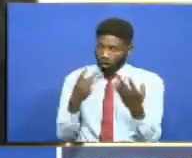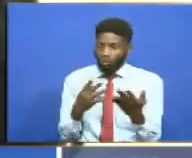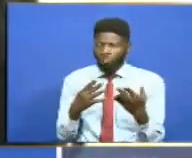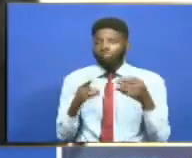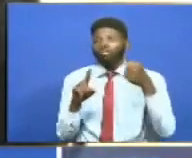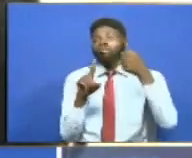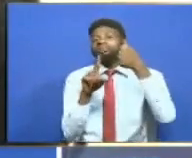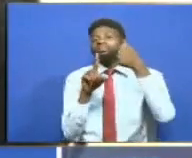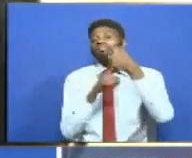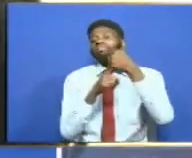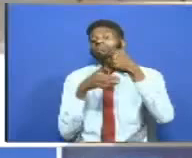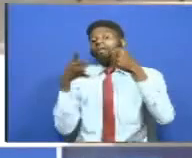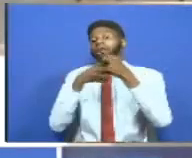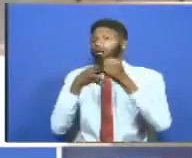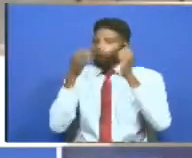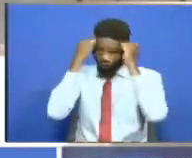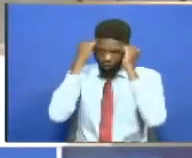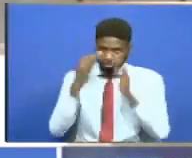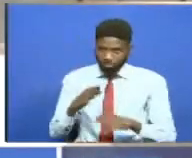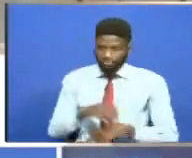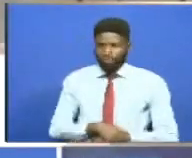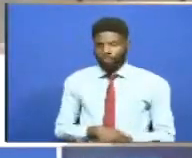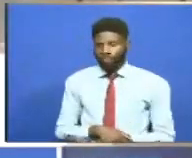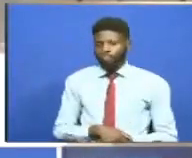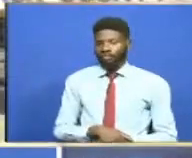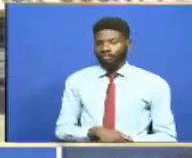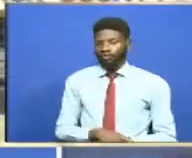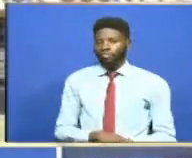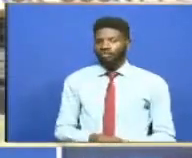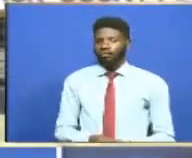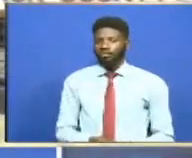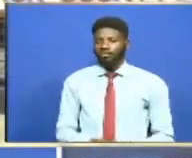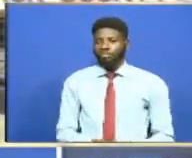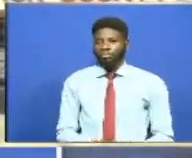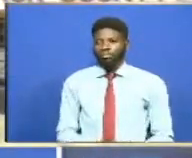69 students. For Channel One News, I'm Safin Aching Oma.